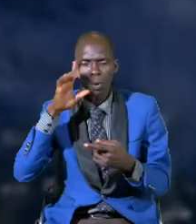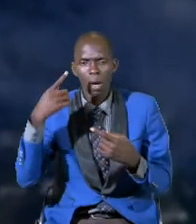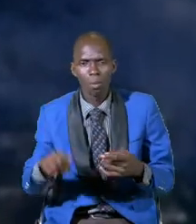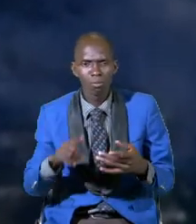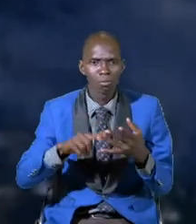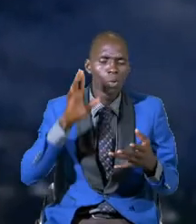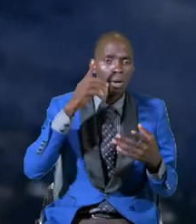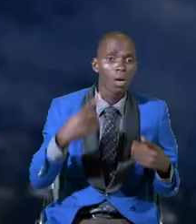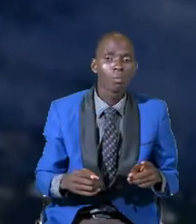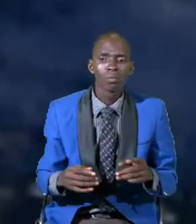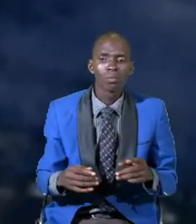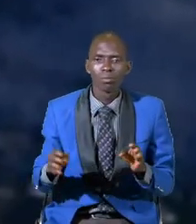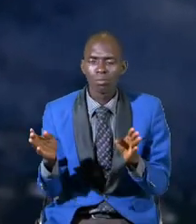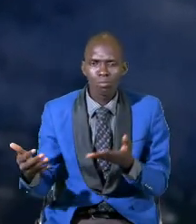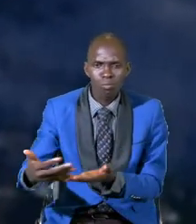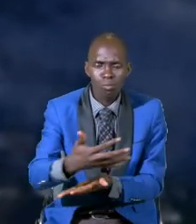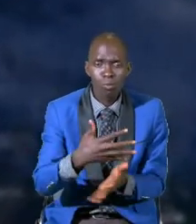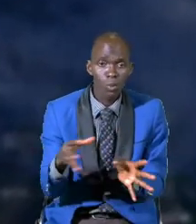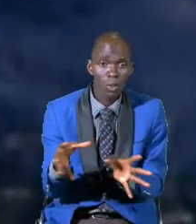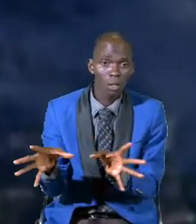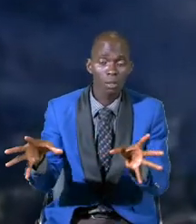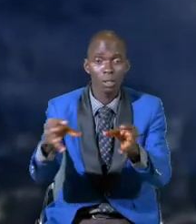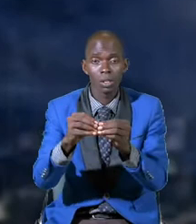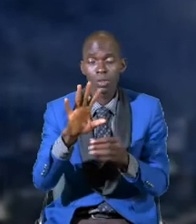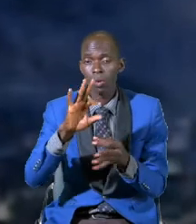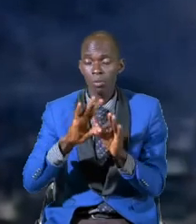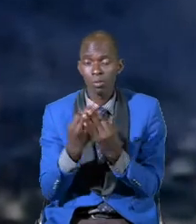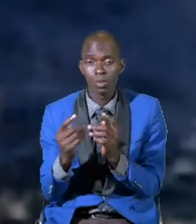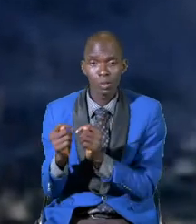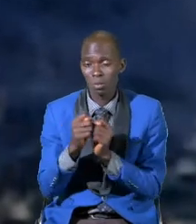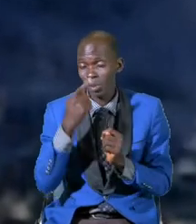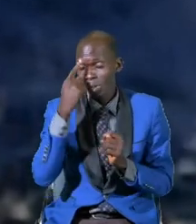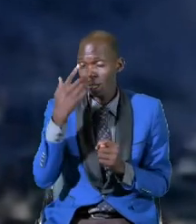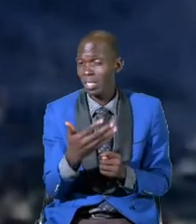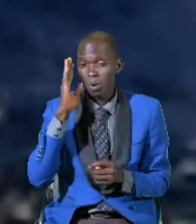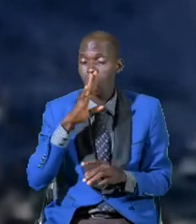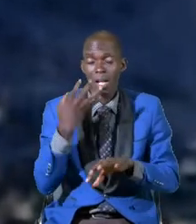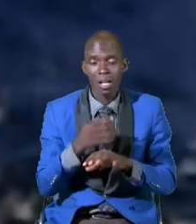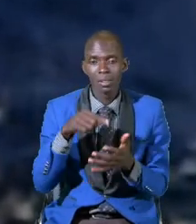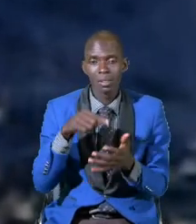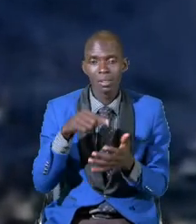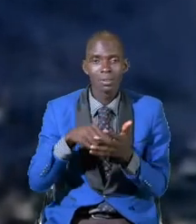house together because it's going to be terribly tough this year.